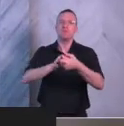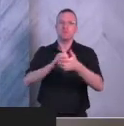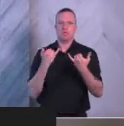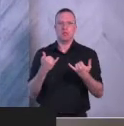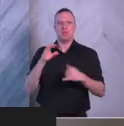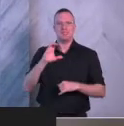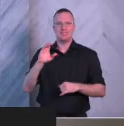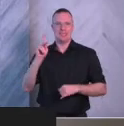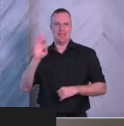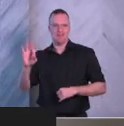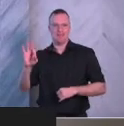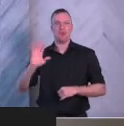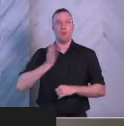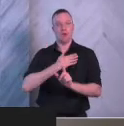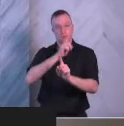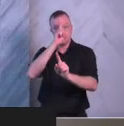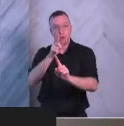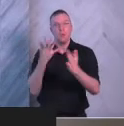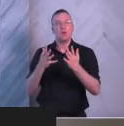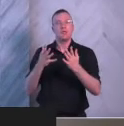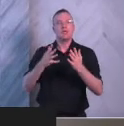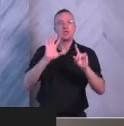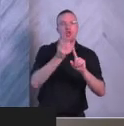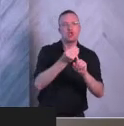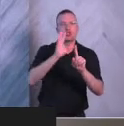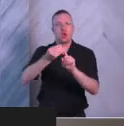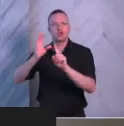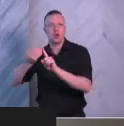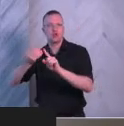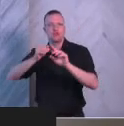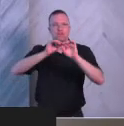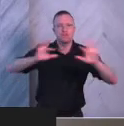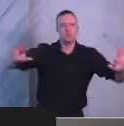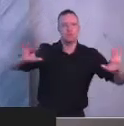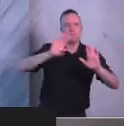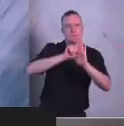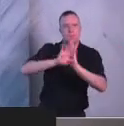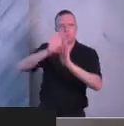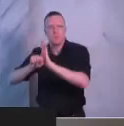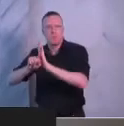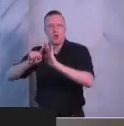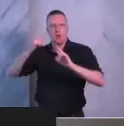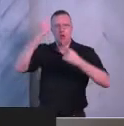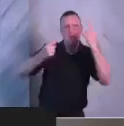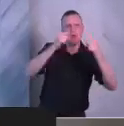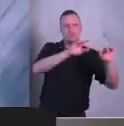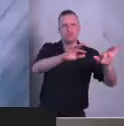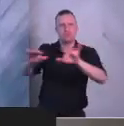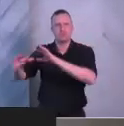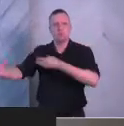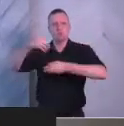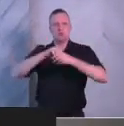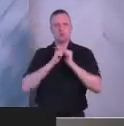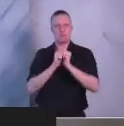of Kingston Foundation's mission is to bring different cultures, mindsets, and backgrounds together to foster understanding and communication